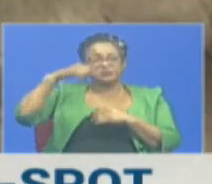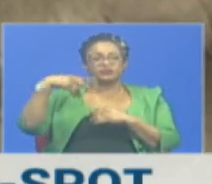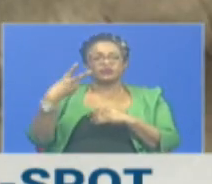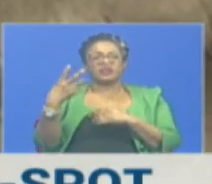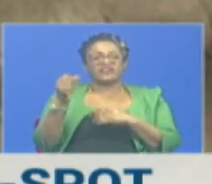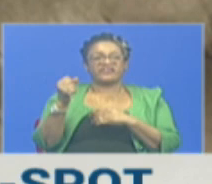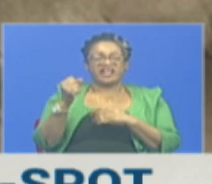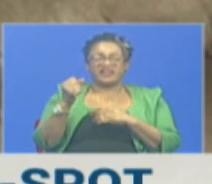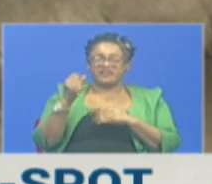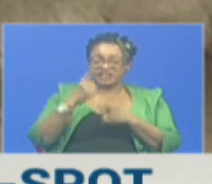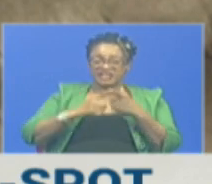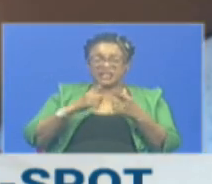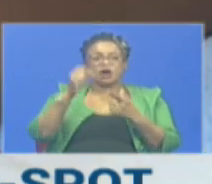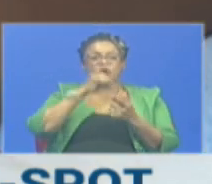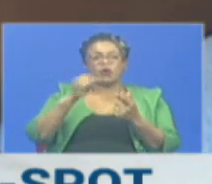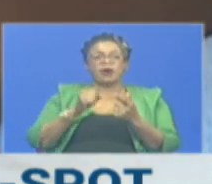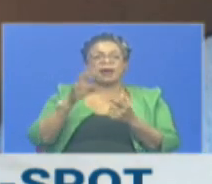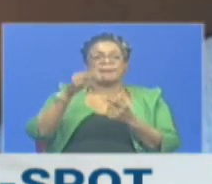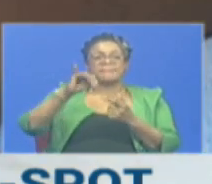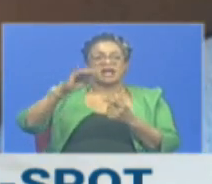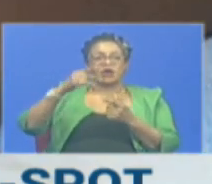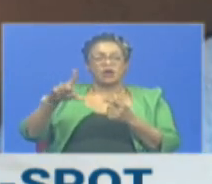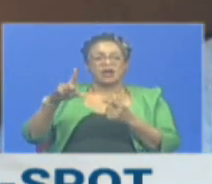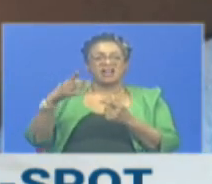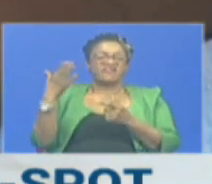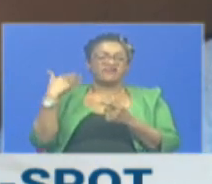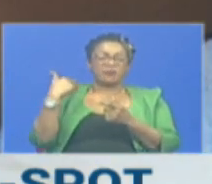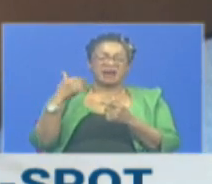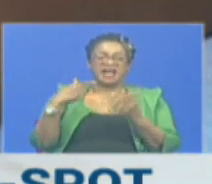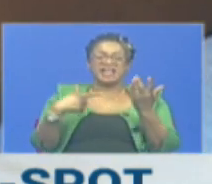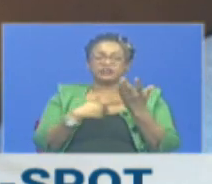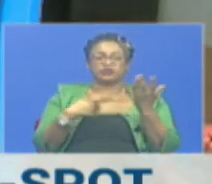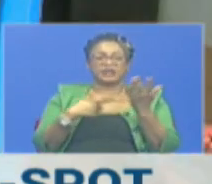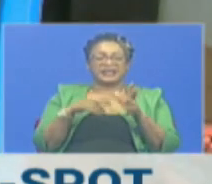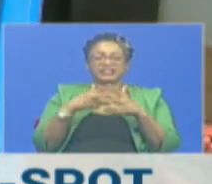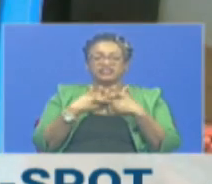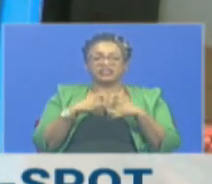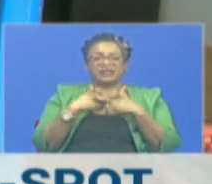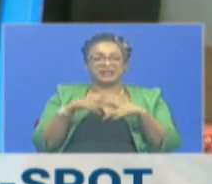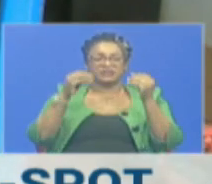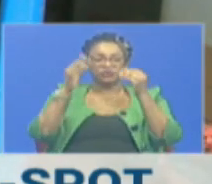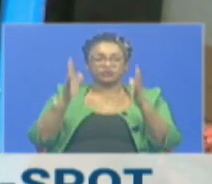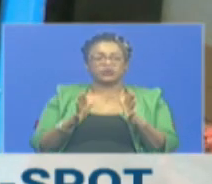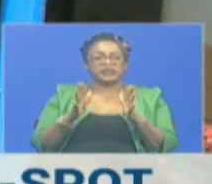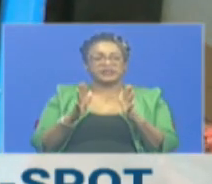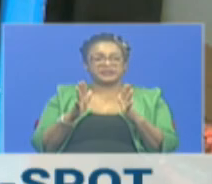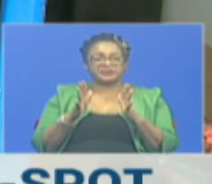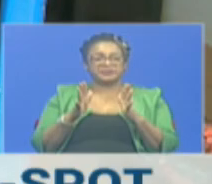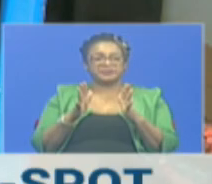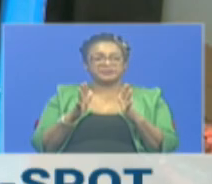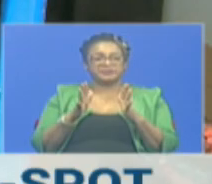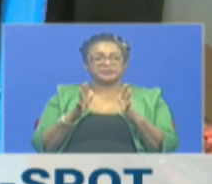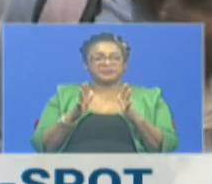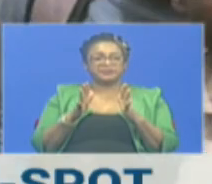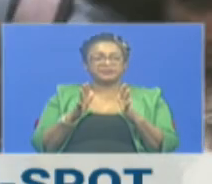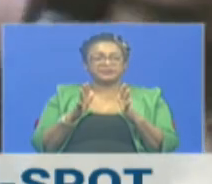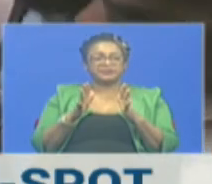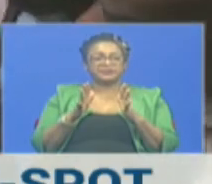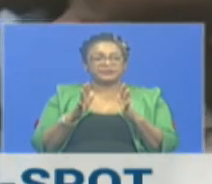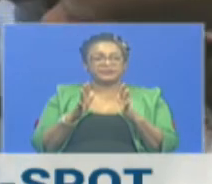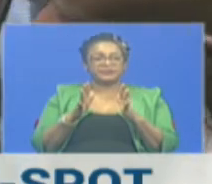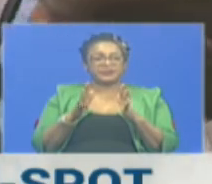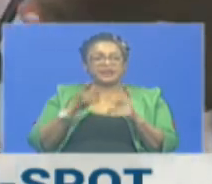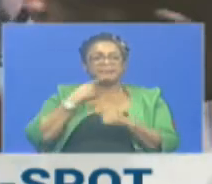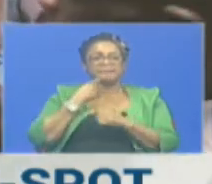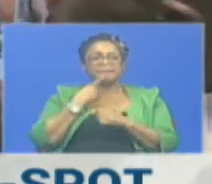Michael Juma, a former electronic engineering student at Jomo Kenyatta University of Agriculture and Technology, JKUAT, says